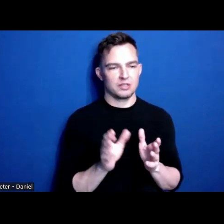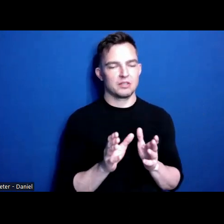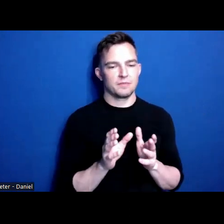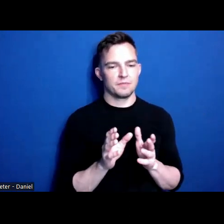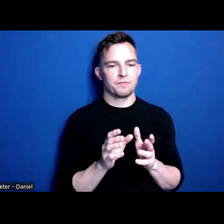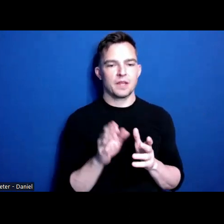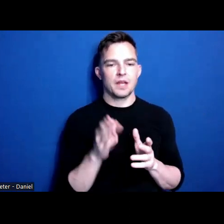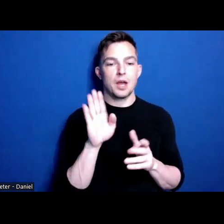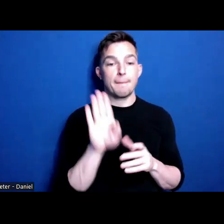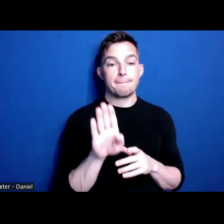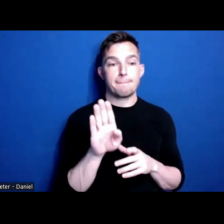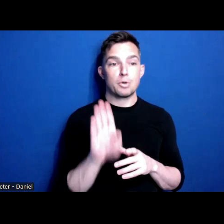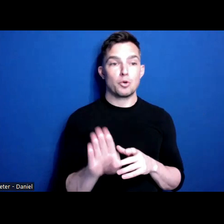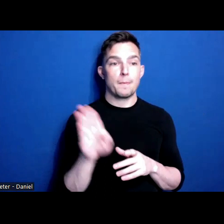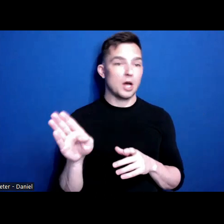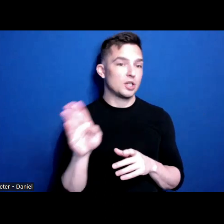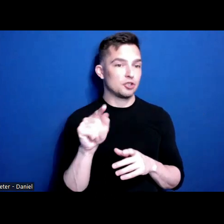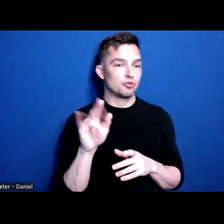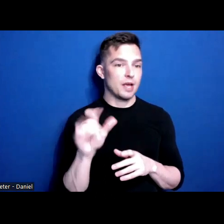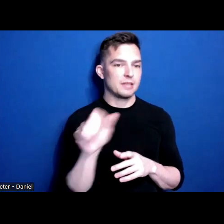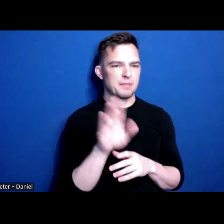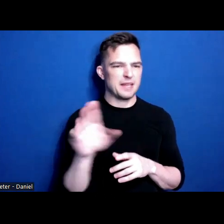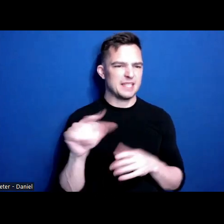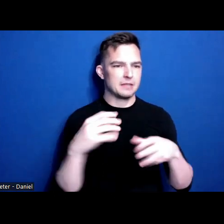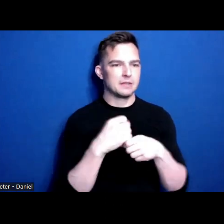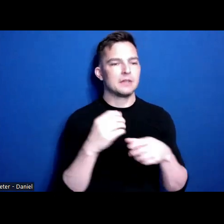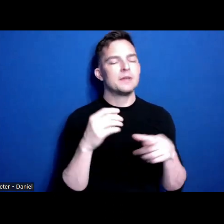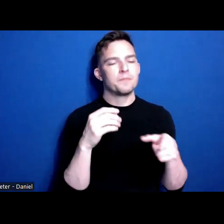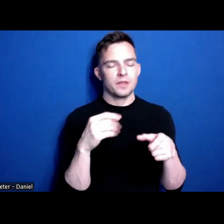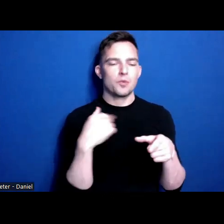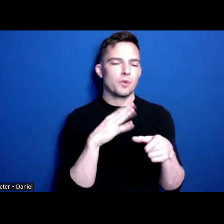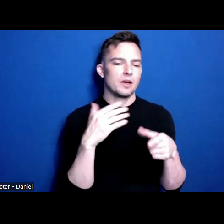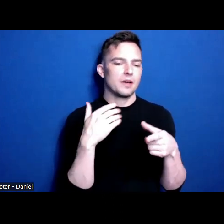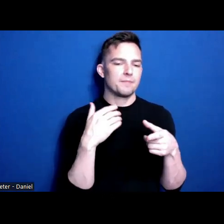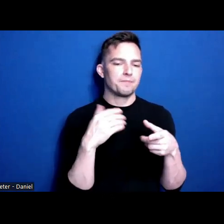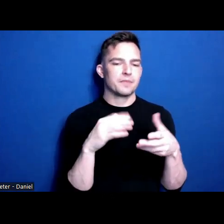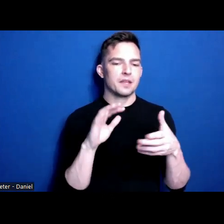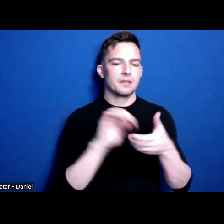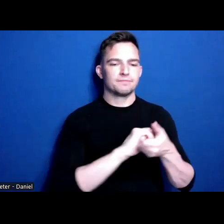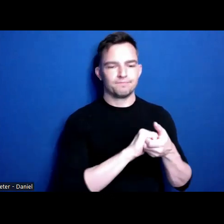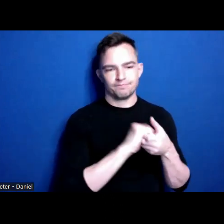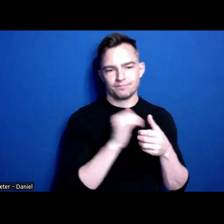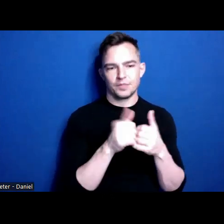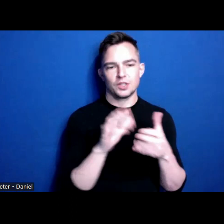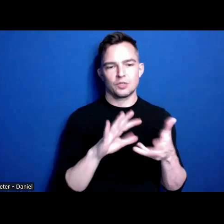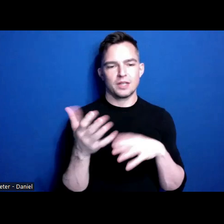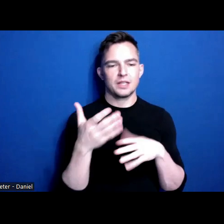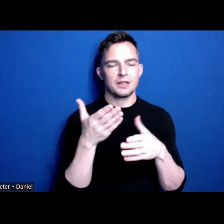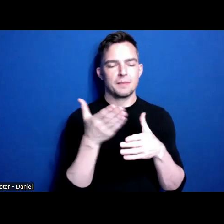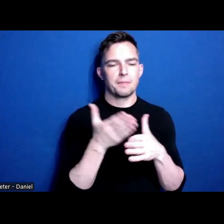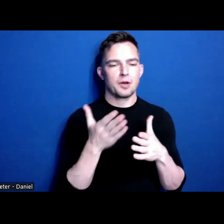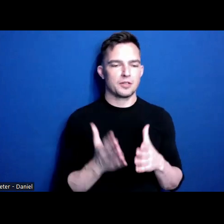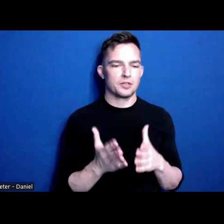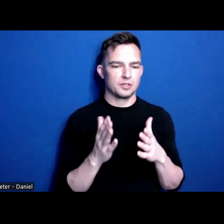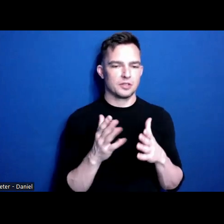Trails in particular, we have the privilege of partnering with our crisis hotline that has been a longtime partner with our